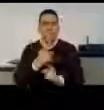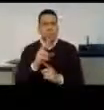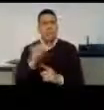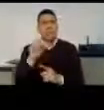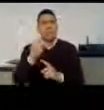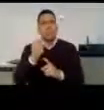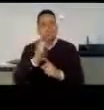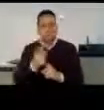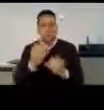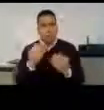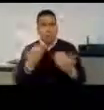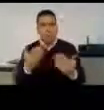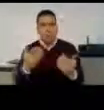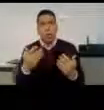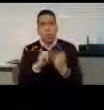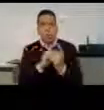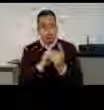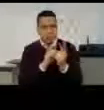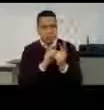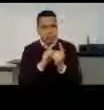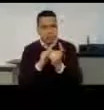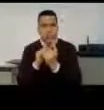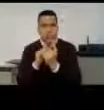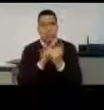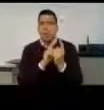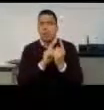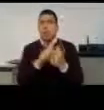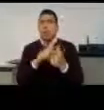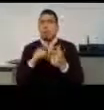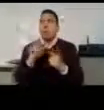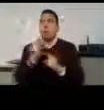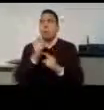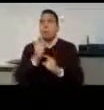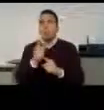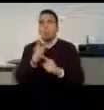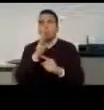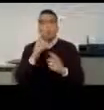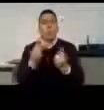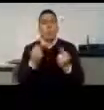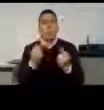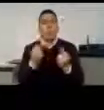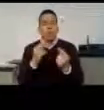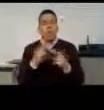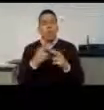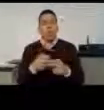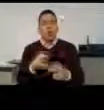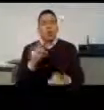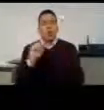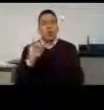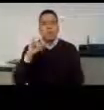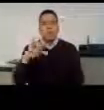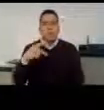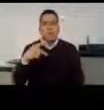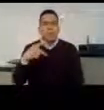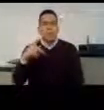very much. And make it a great day. And thanks to our awesome interpreter.